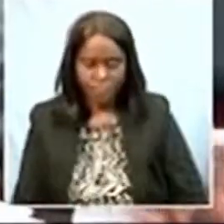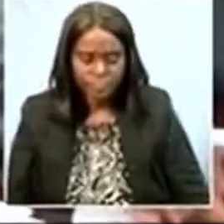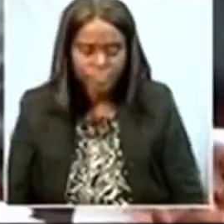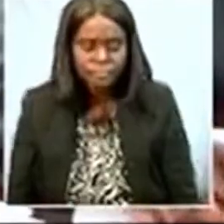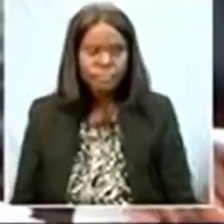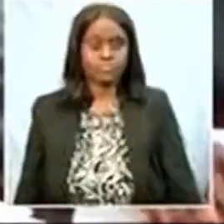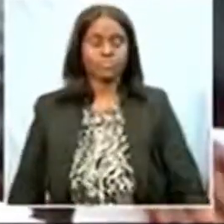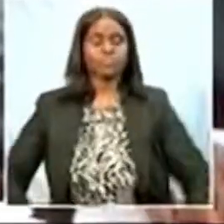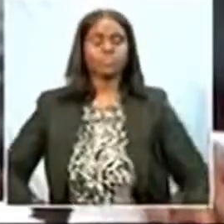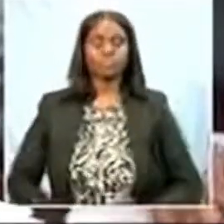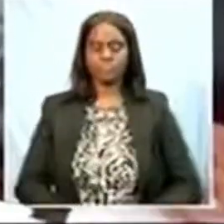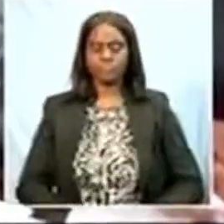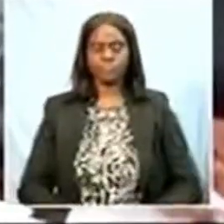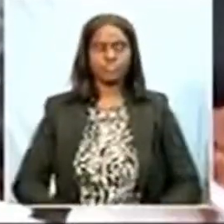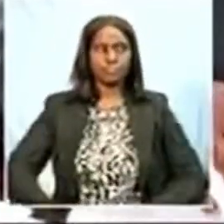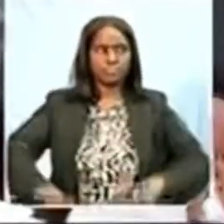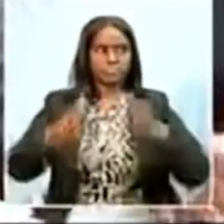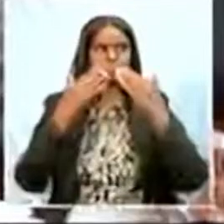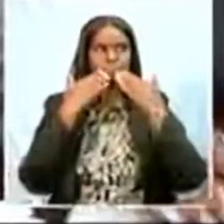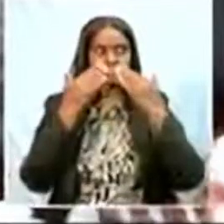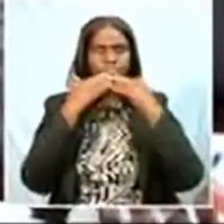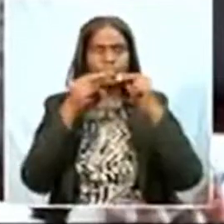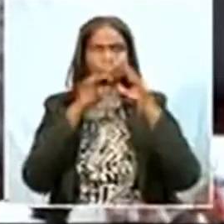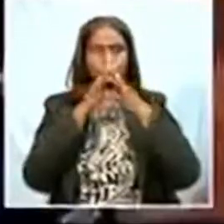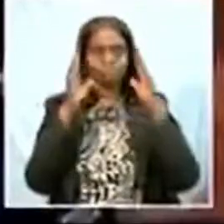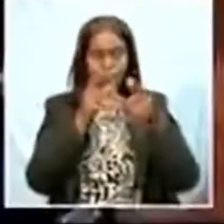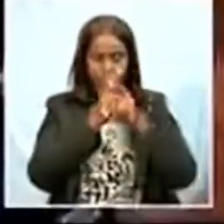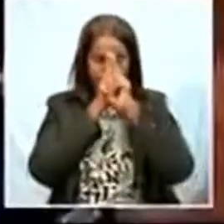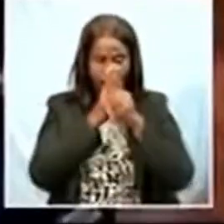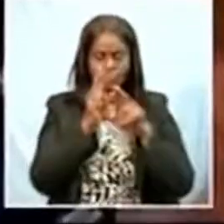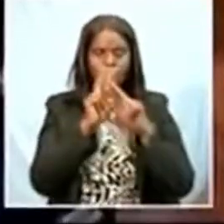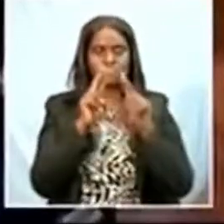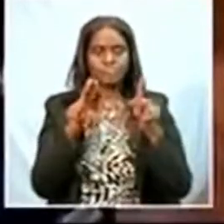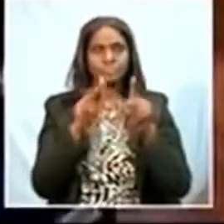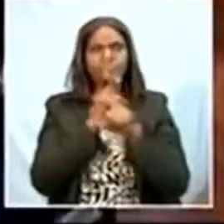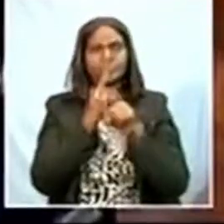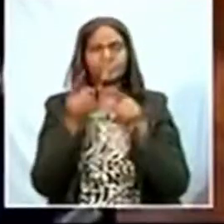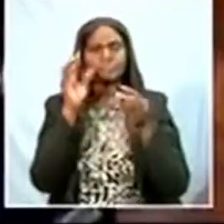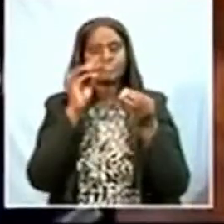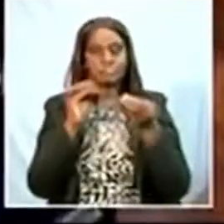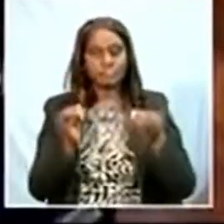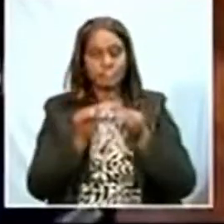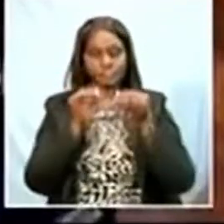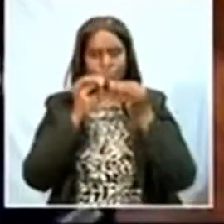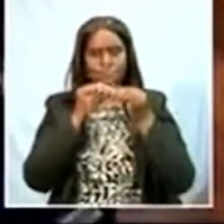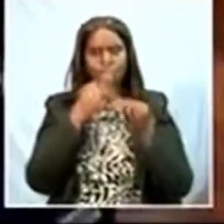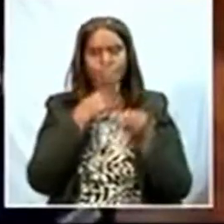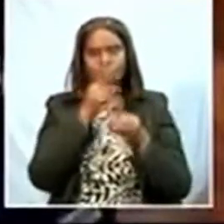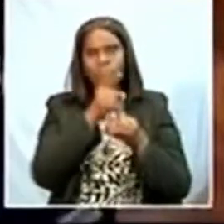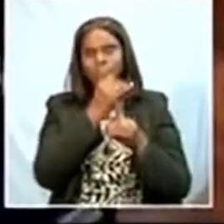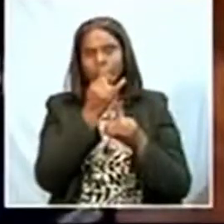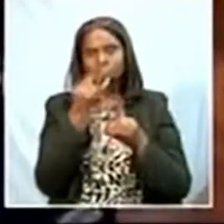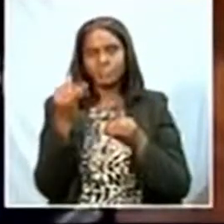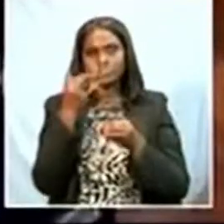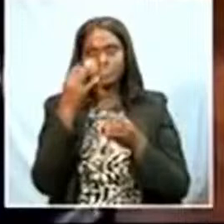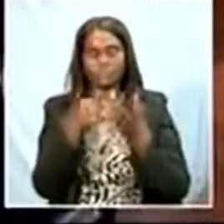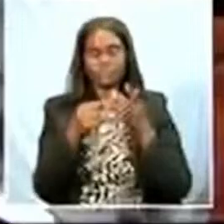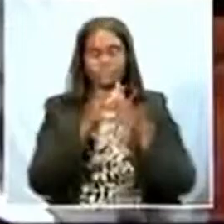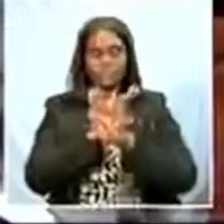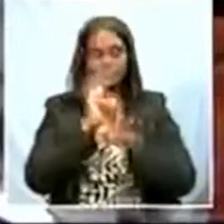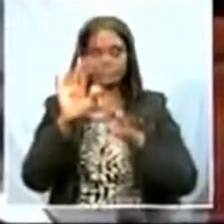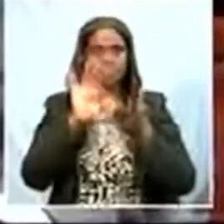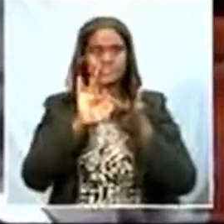Thank you so much, PS. Thank you, Honorable Chair. Maybe just to add a few things. I think there's an issue of Zambia's